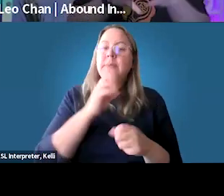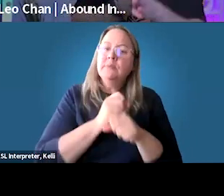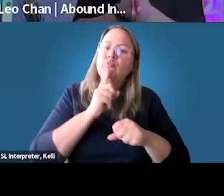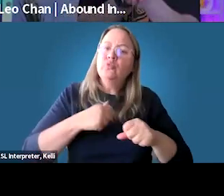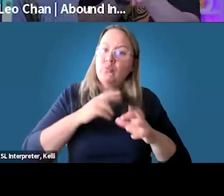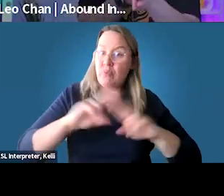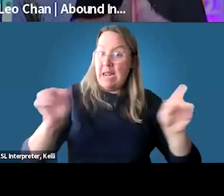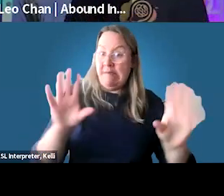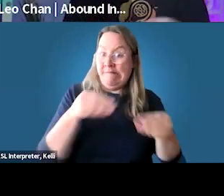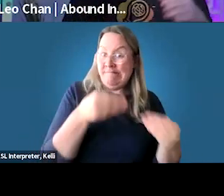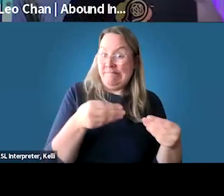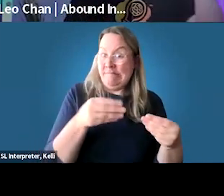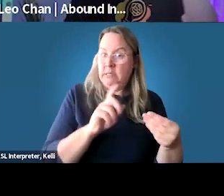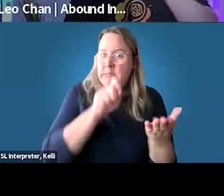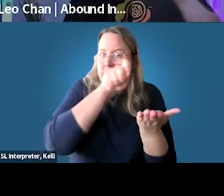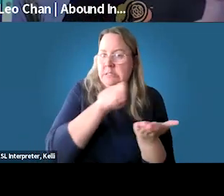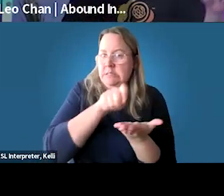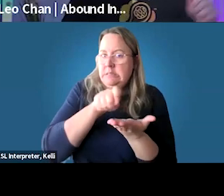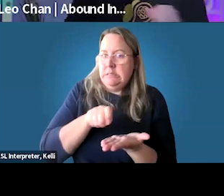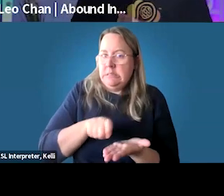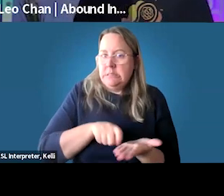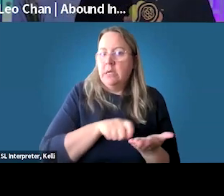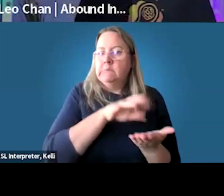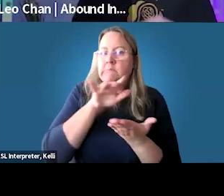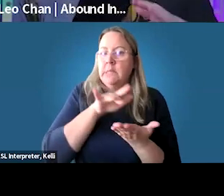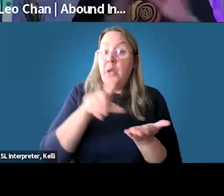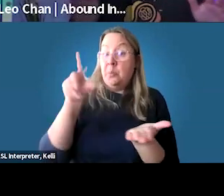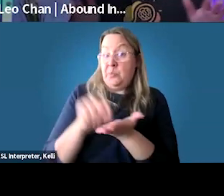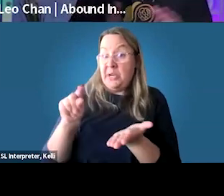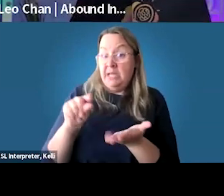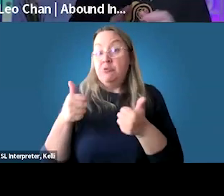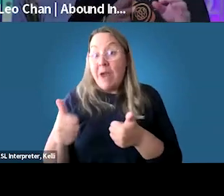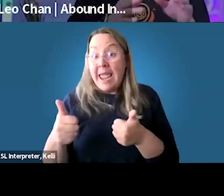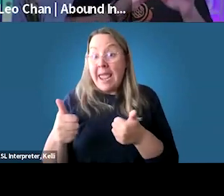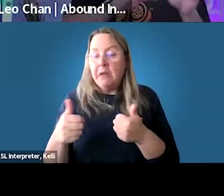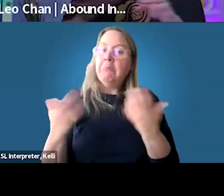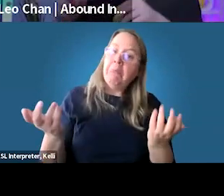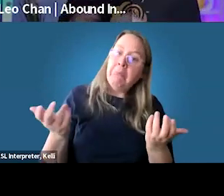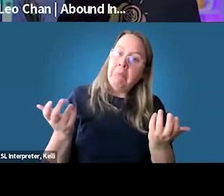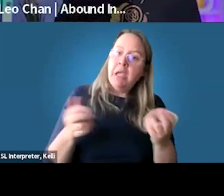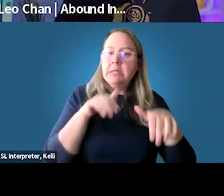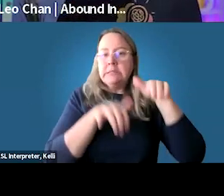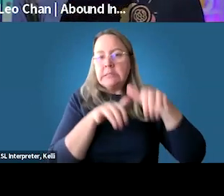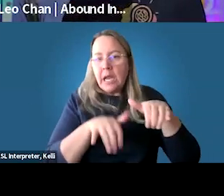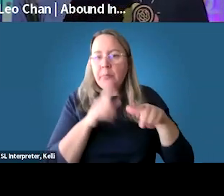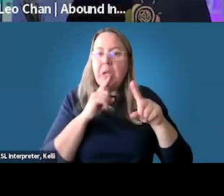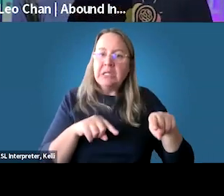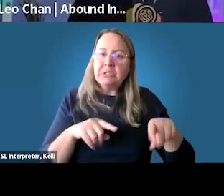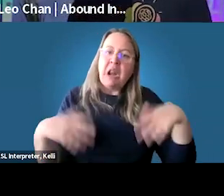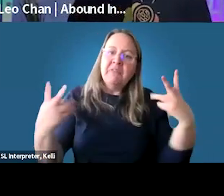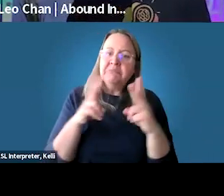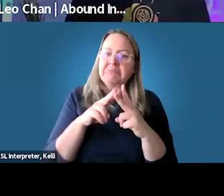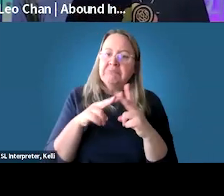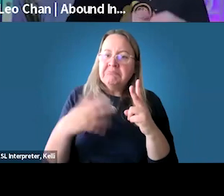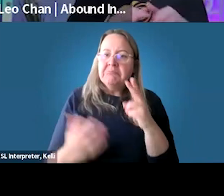have this worksheet and fill it out. So if you can print it, that's great. If you want, you can just type your answers. It will work as